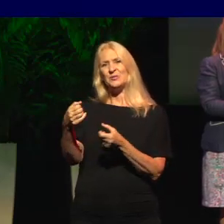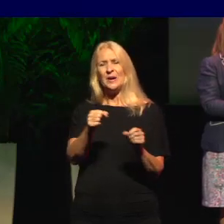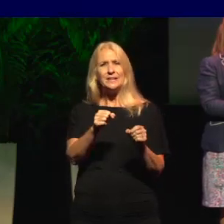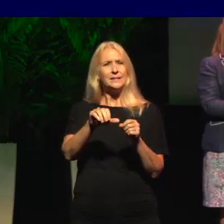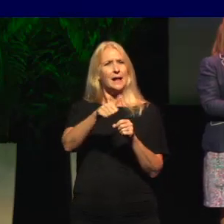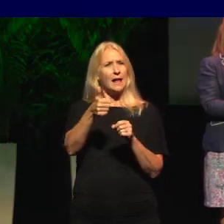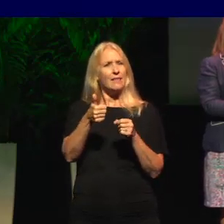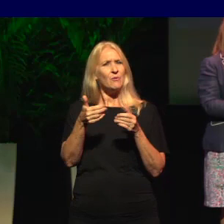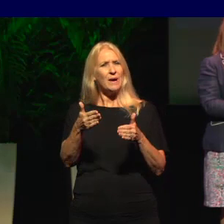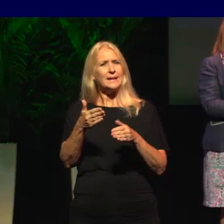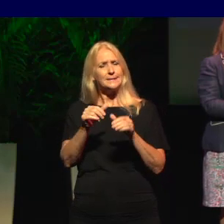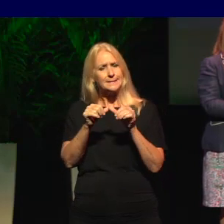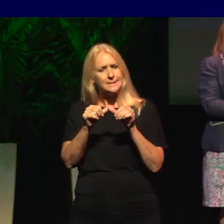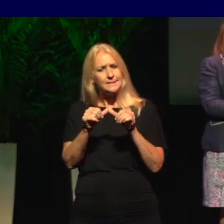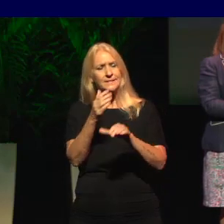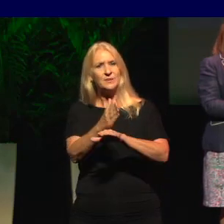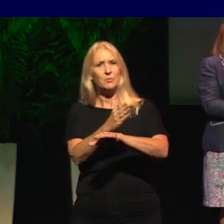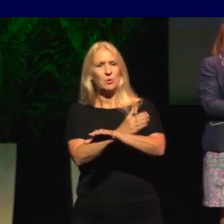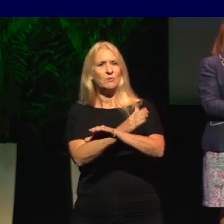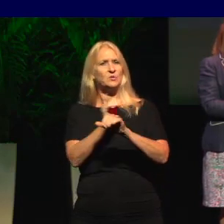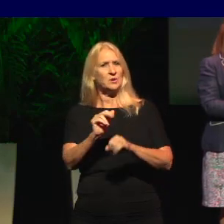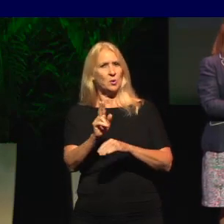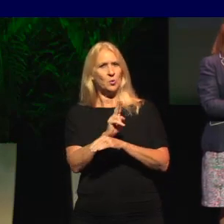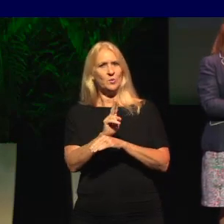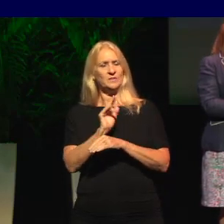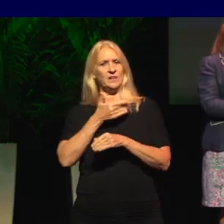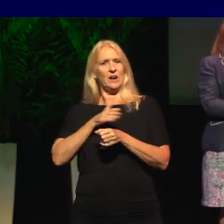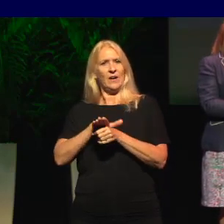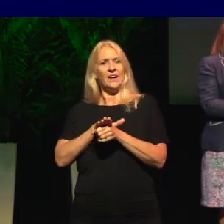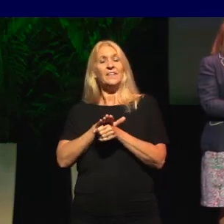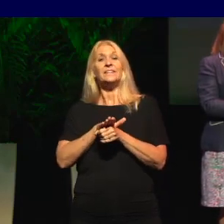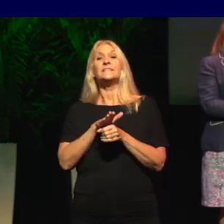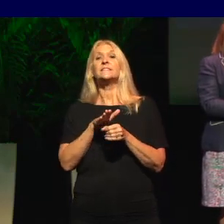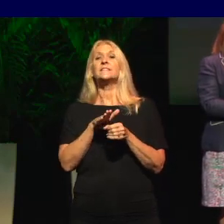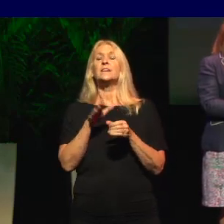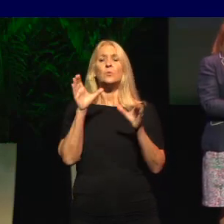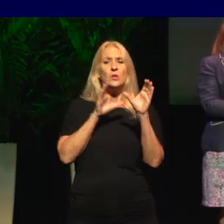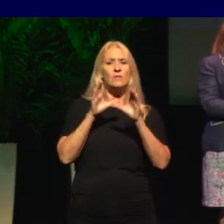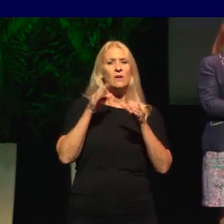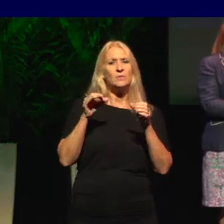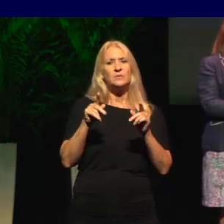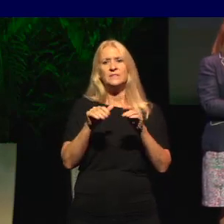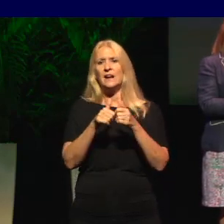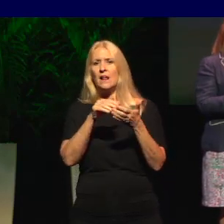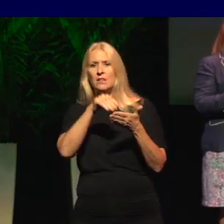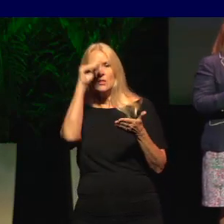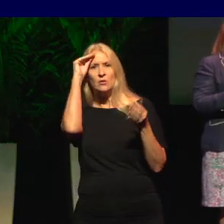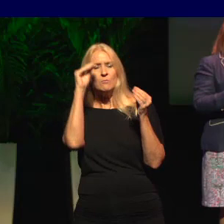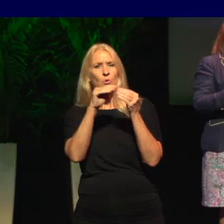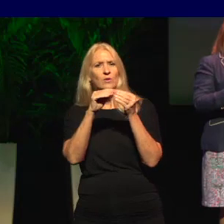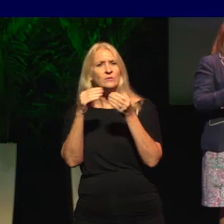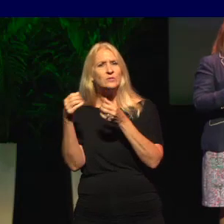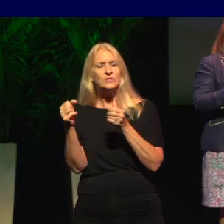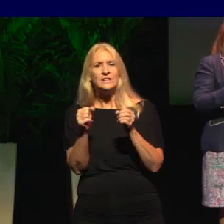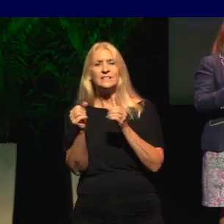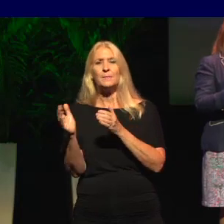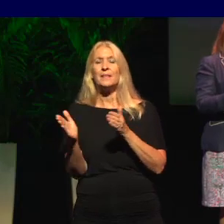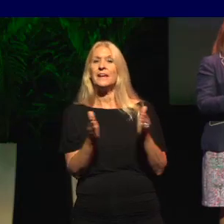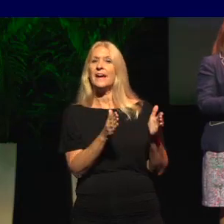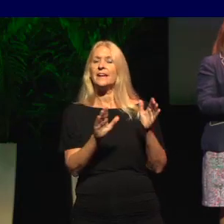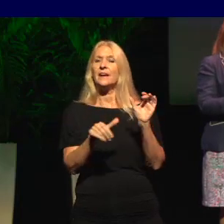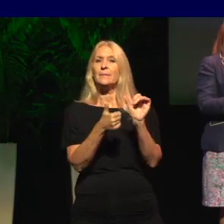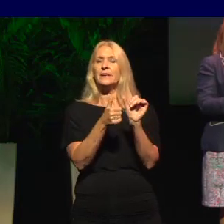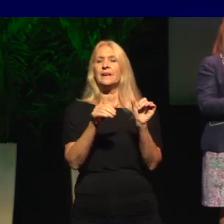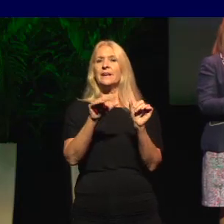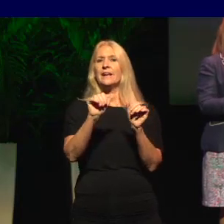methodologies so that they're going to be applied in our areas. Look for opportunities to learn more through strategic planning updates and AFPDs